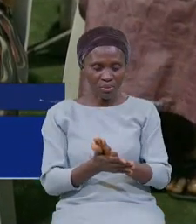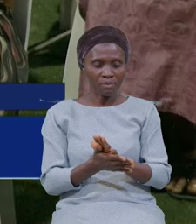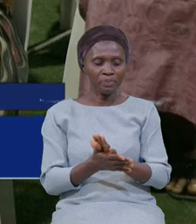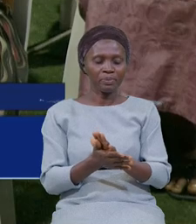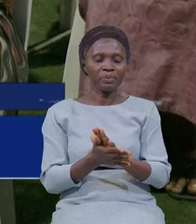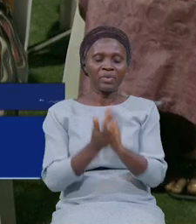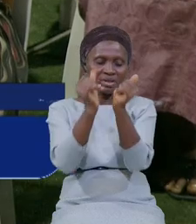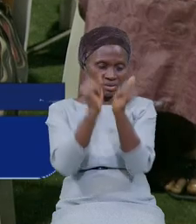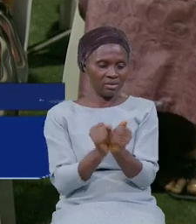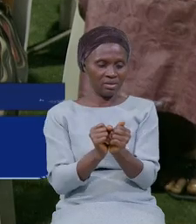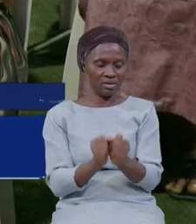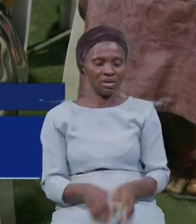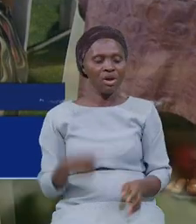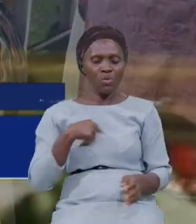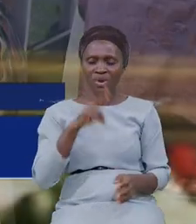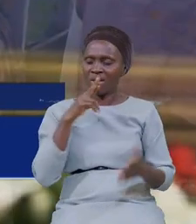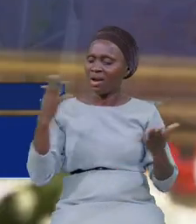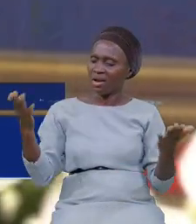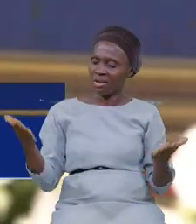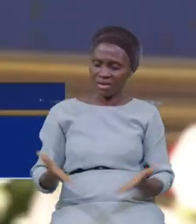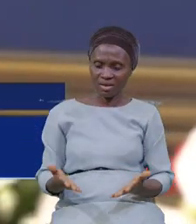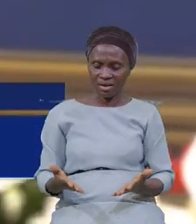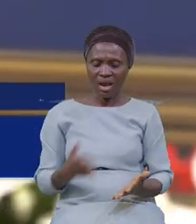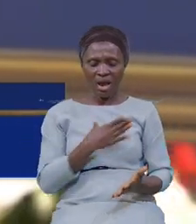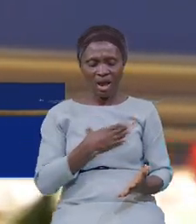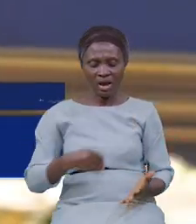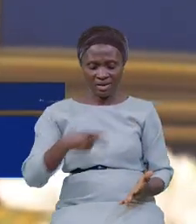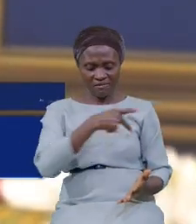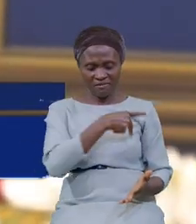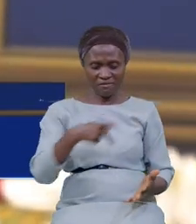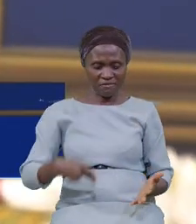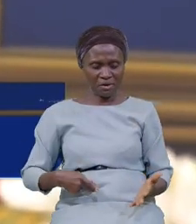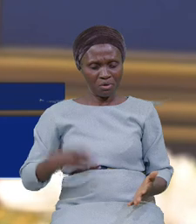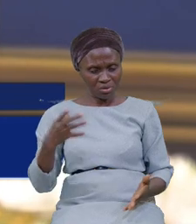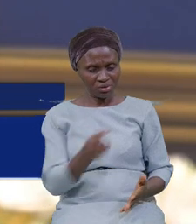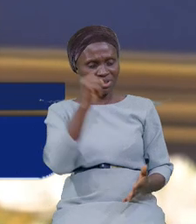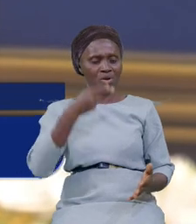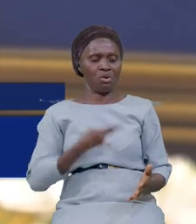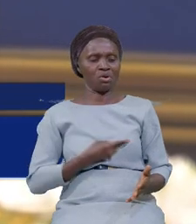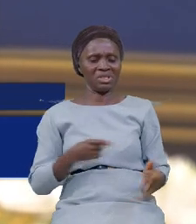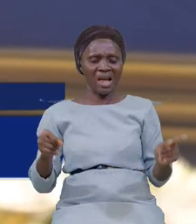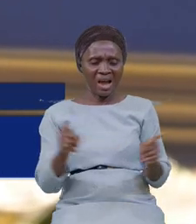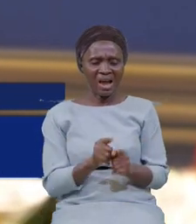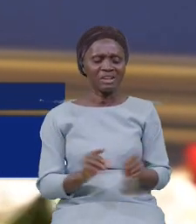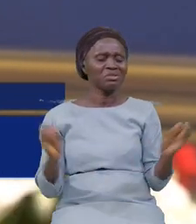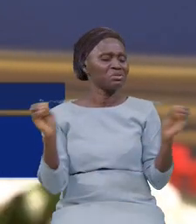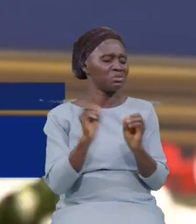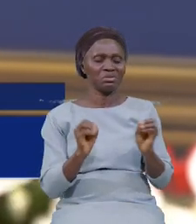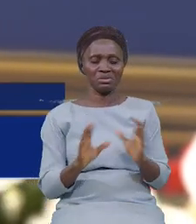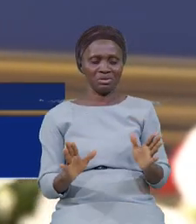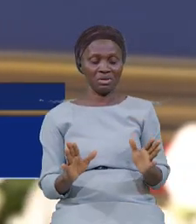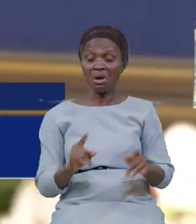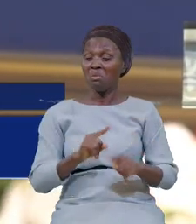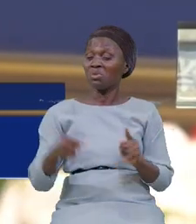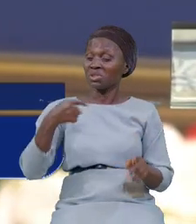Pharaoh takes us as if we're just kind of inanimate objects. But I will